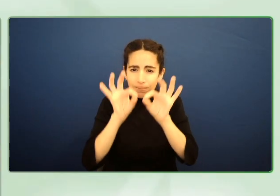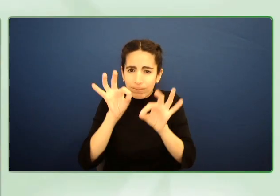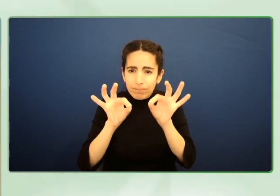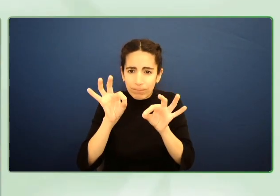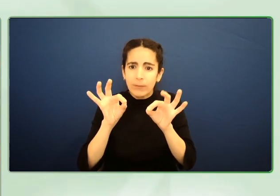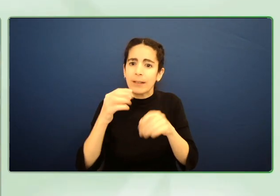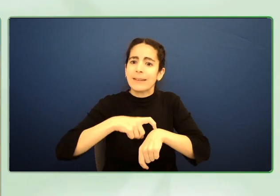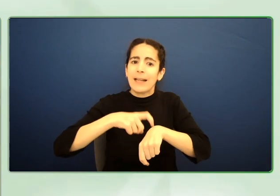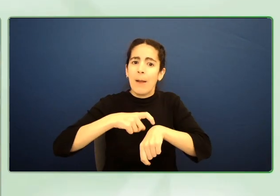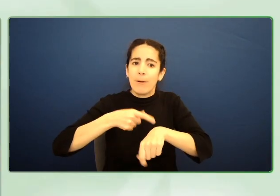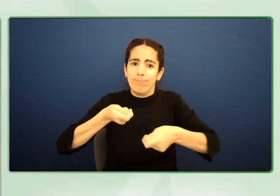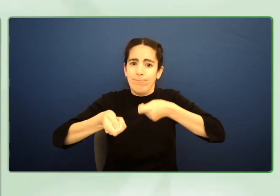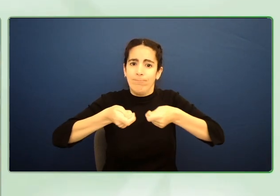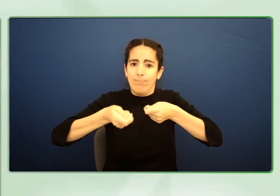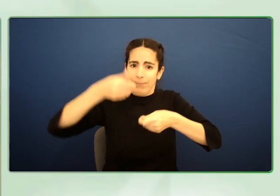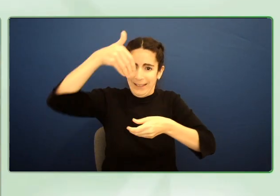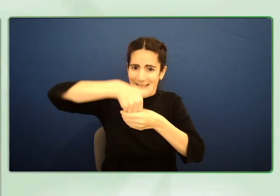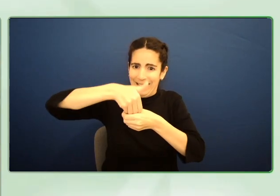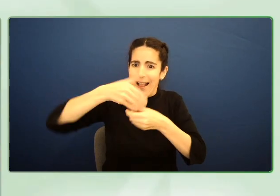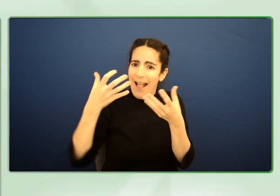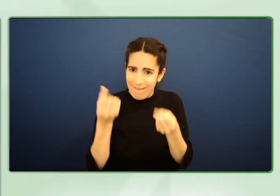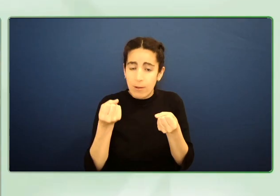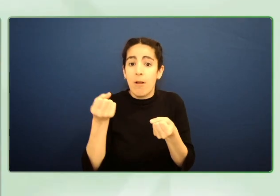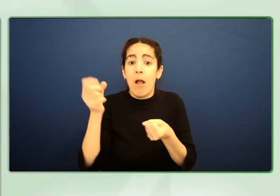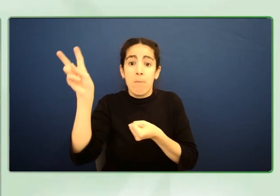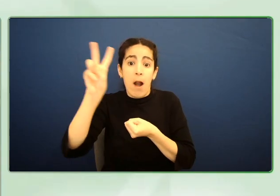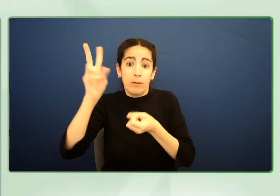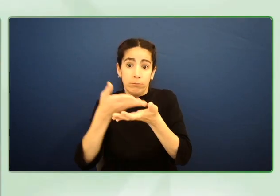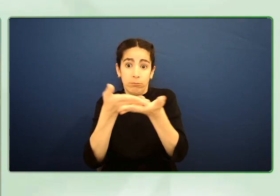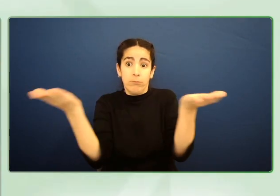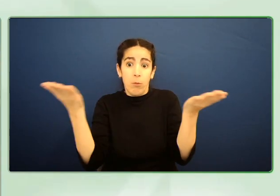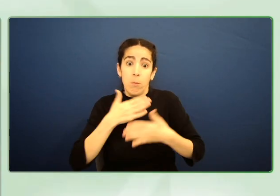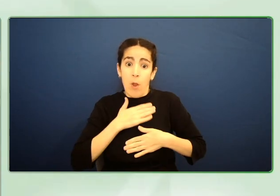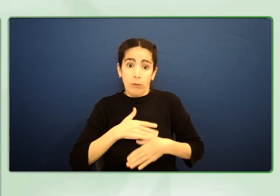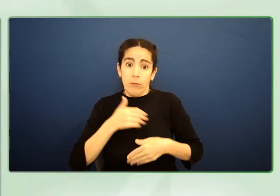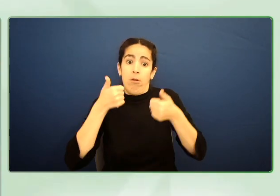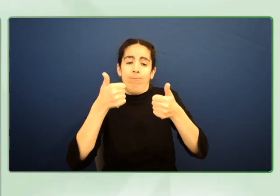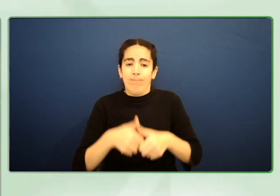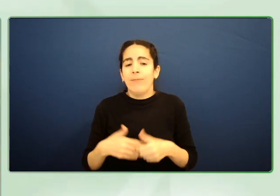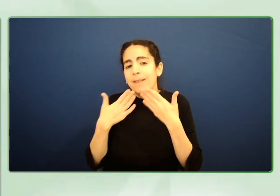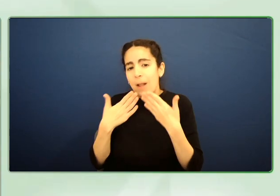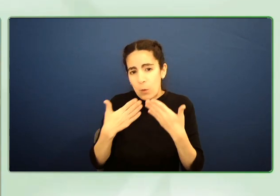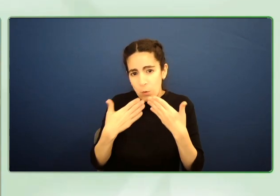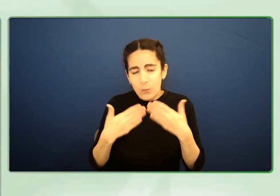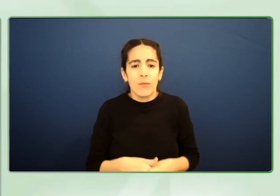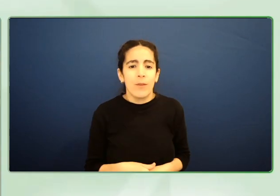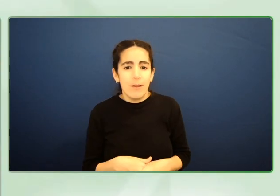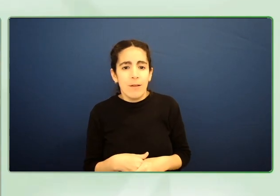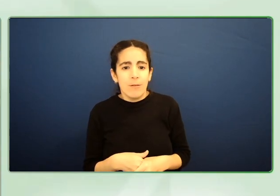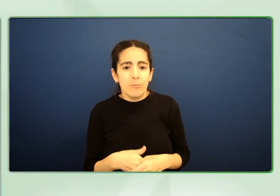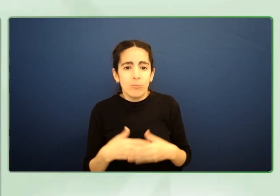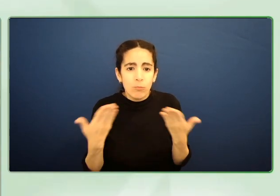one. We've only got 4 minutes and 40 seconds just to go back to timing, if that helps. We have time for a